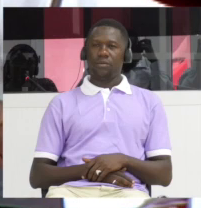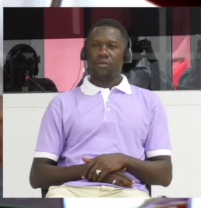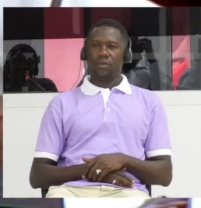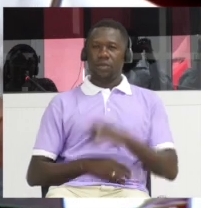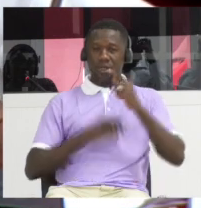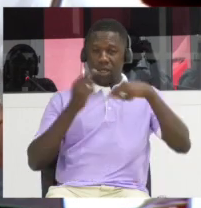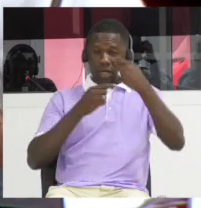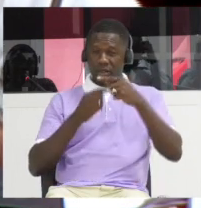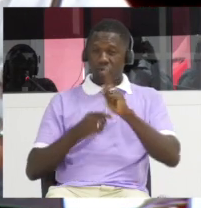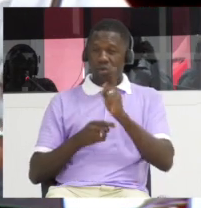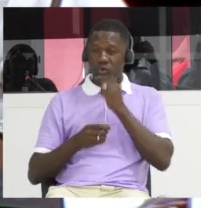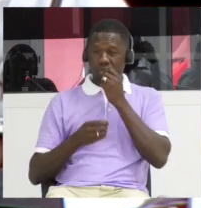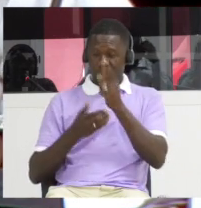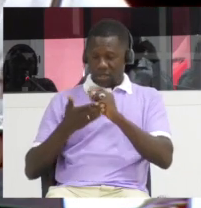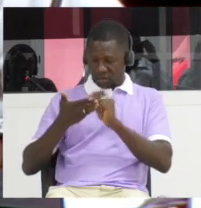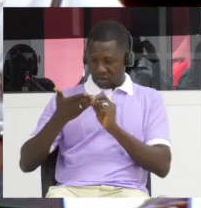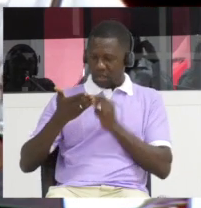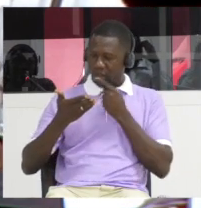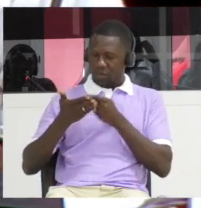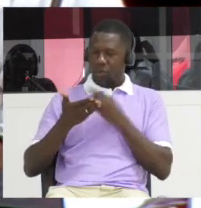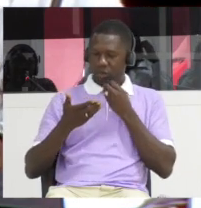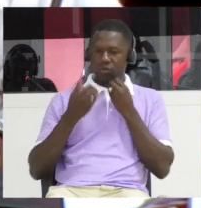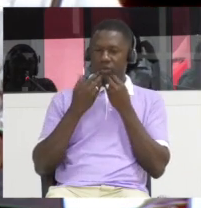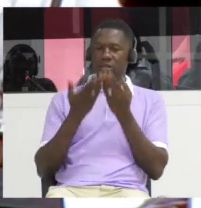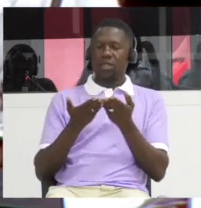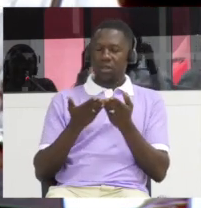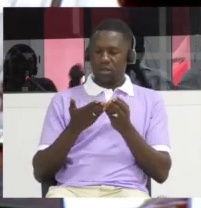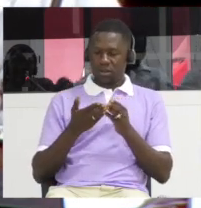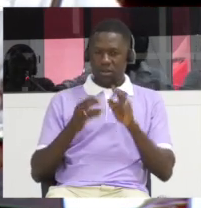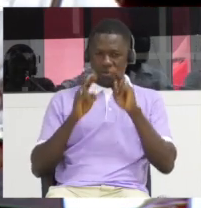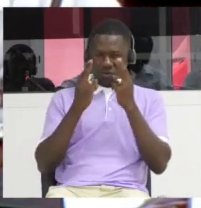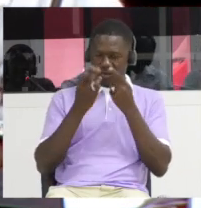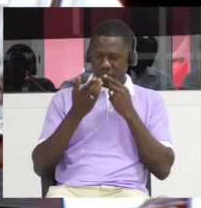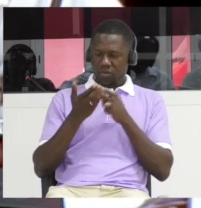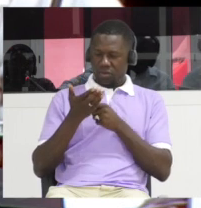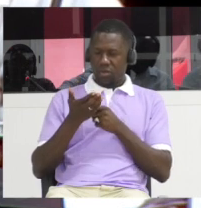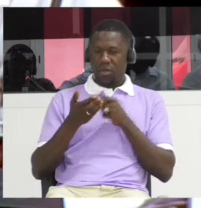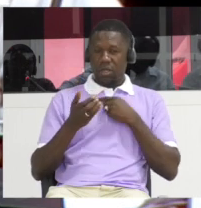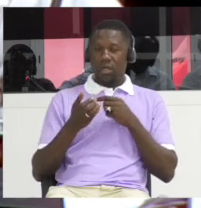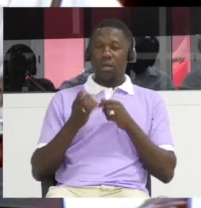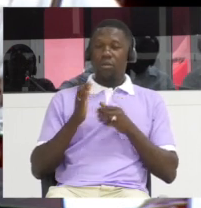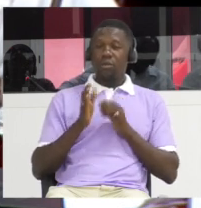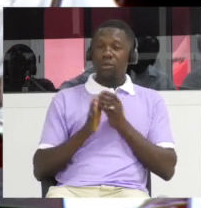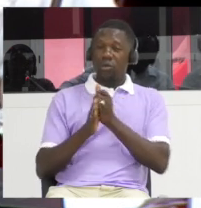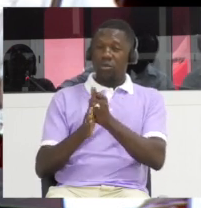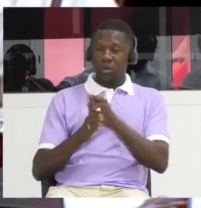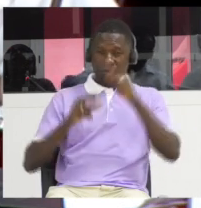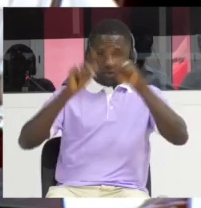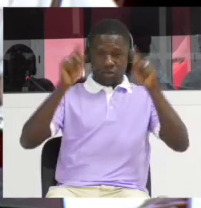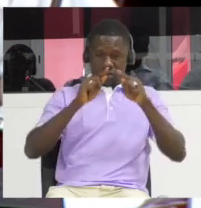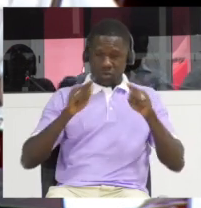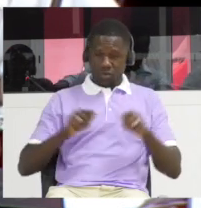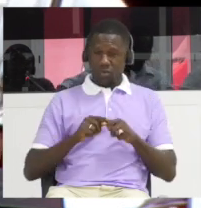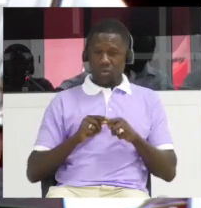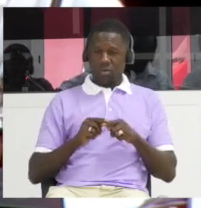The next paragraph in that statement went on to say, quote, the command structure was,